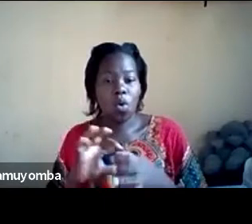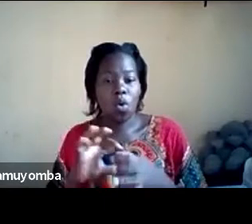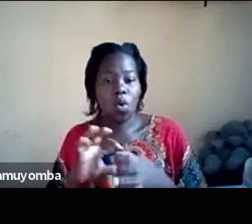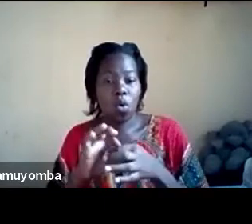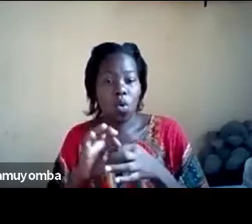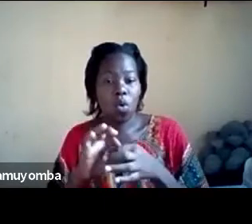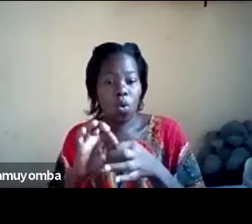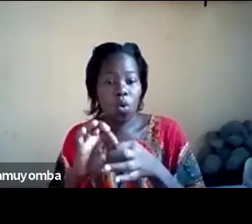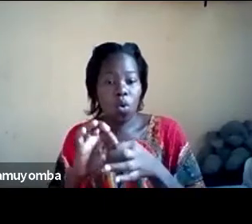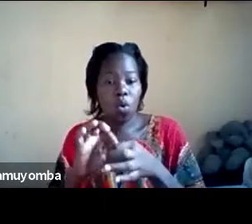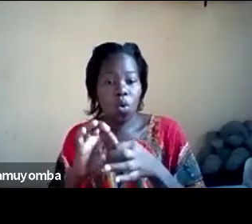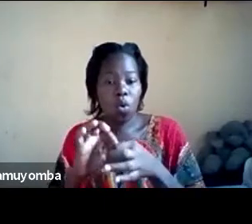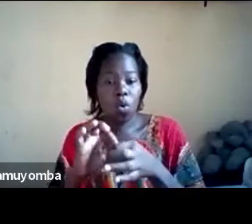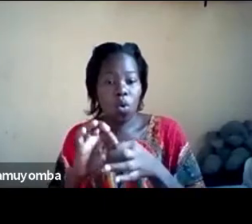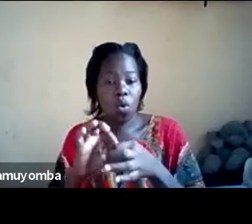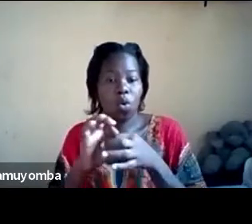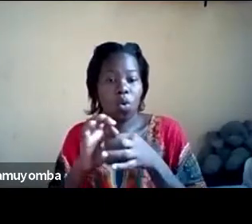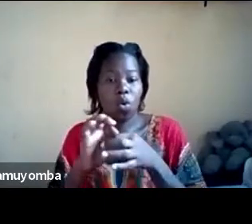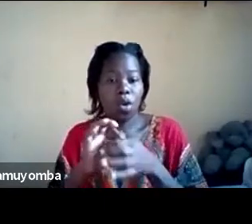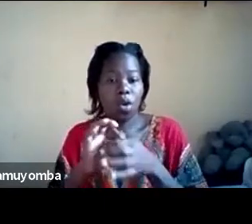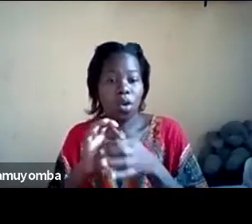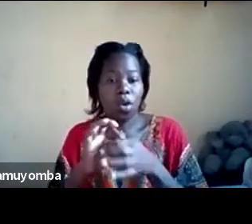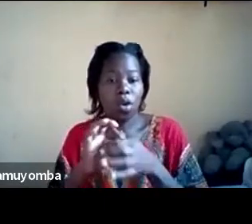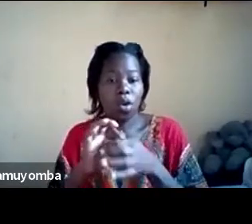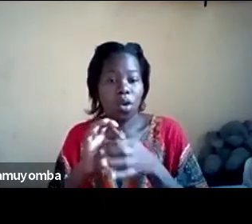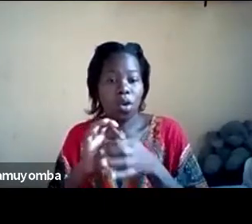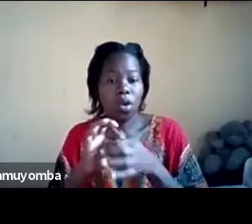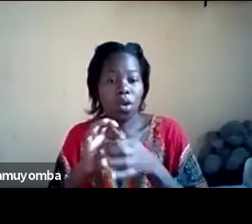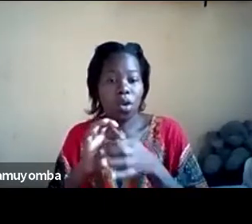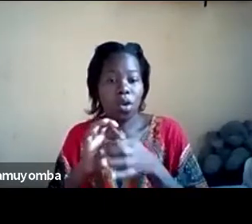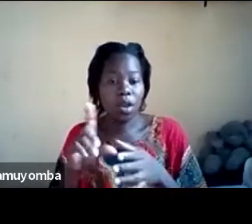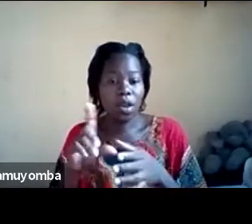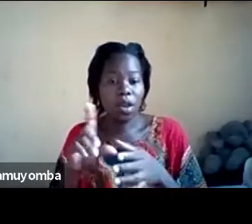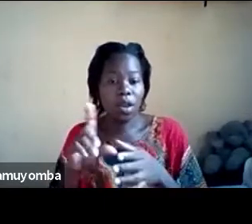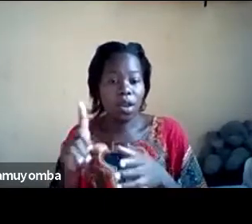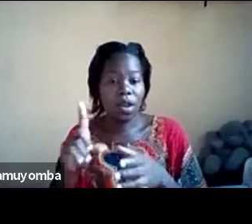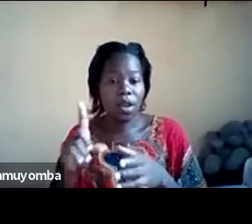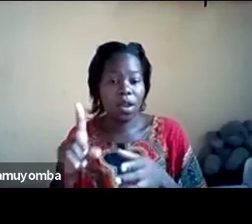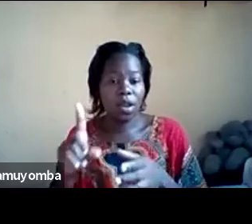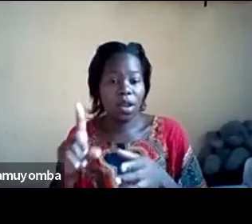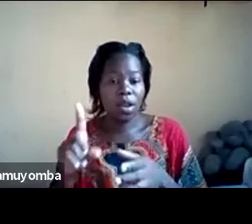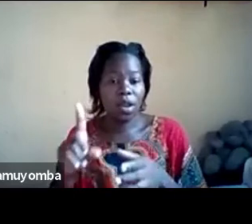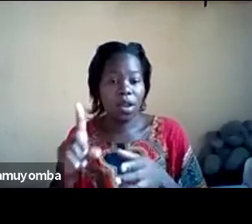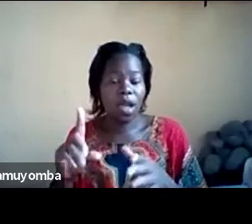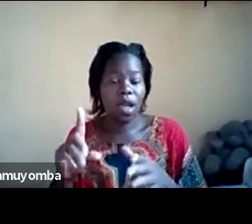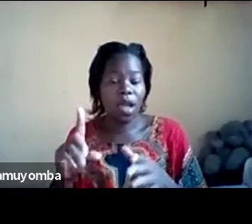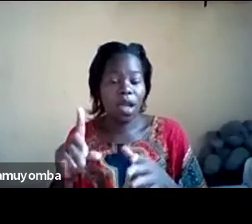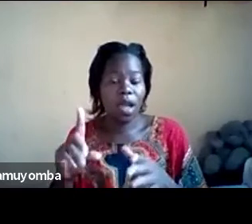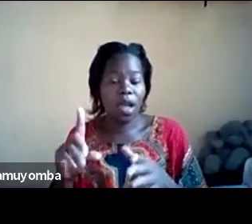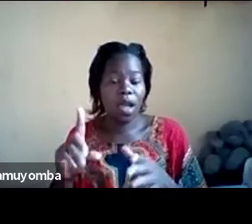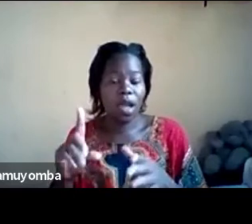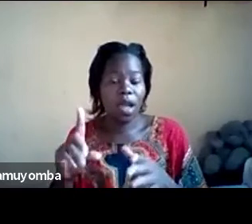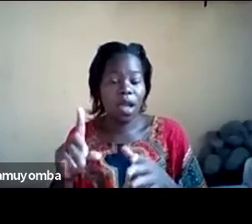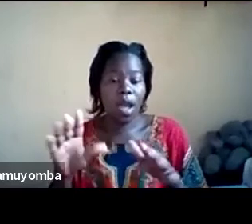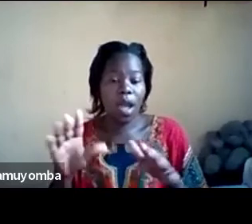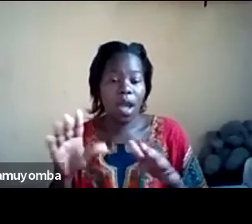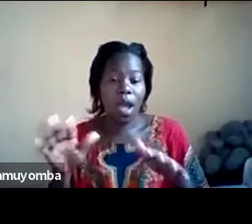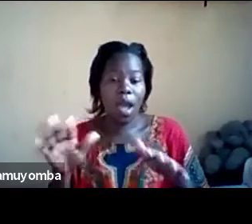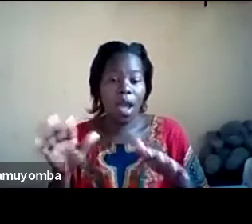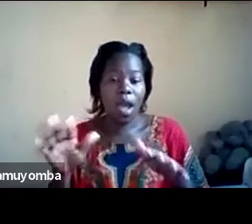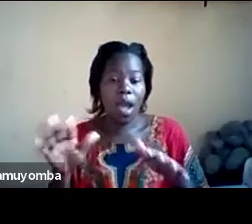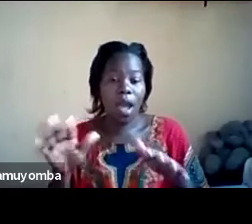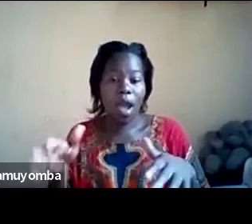we are targeting, and NASA is targeting an UNDP, how to start. We've worked with youth, with